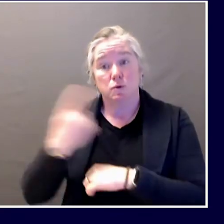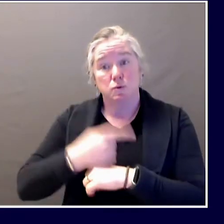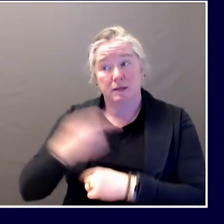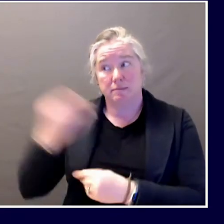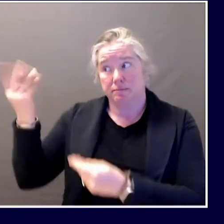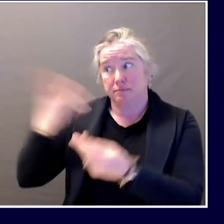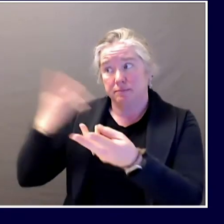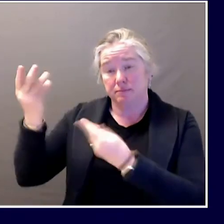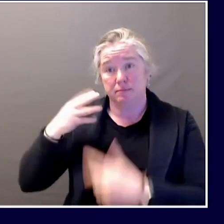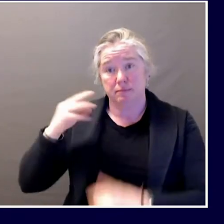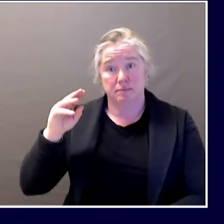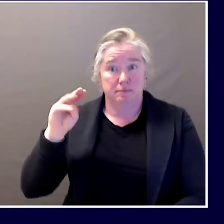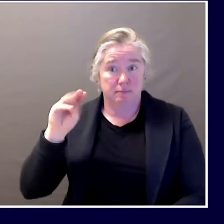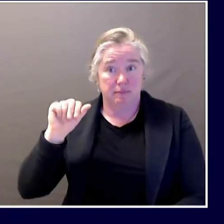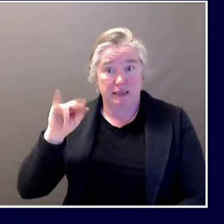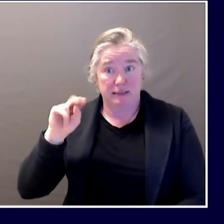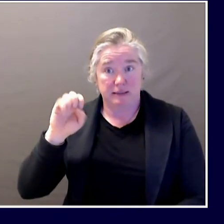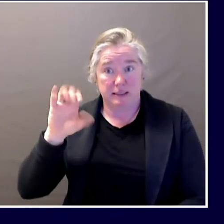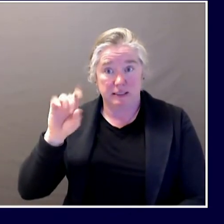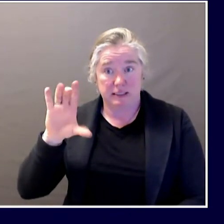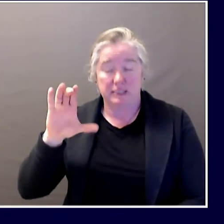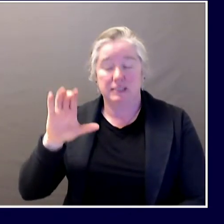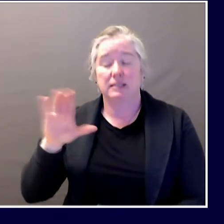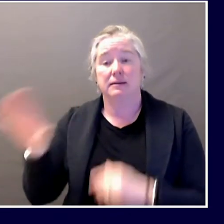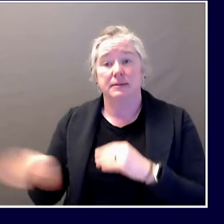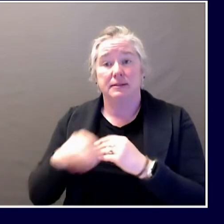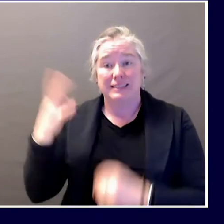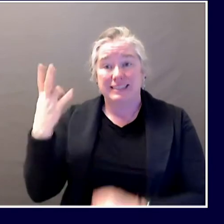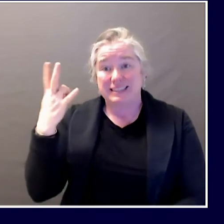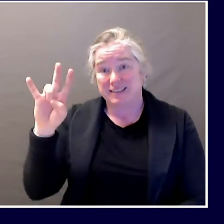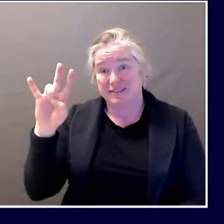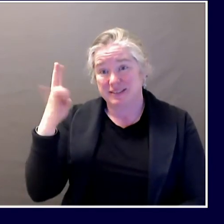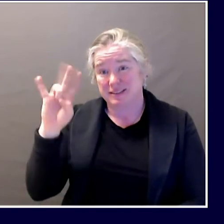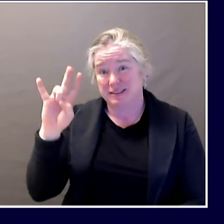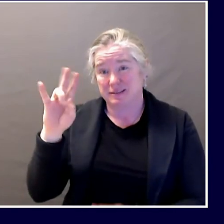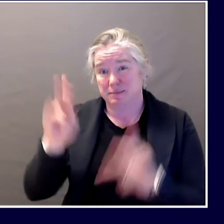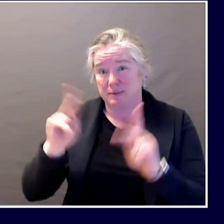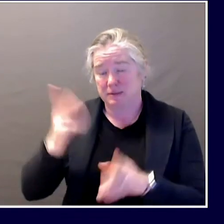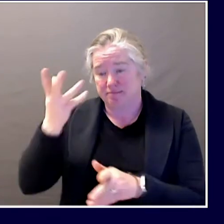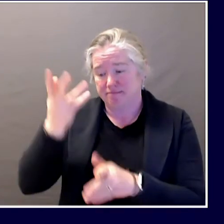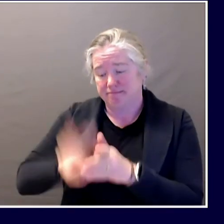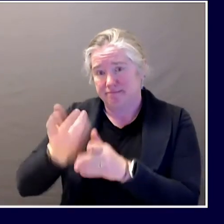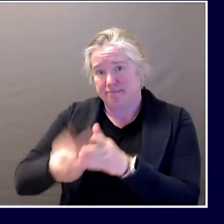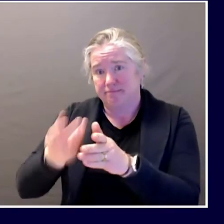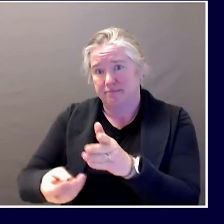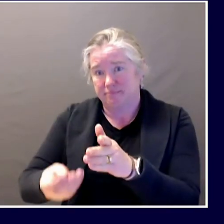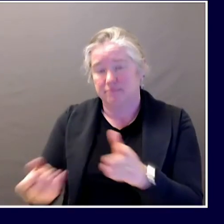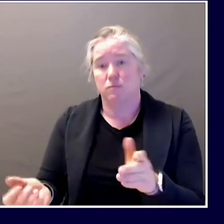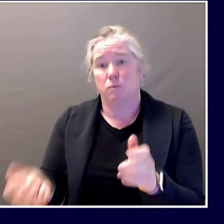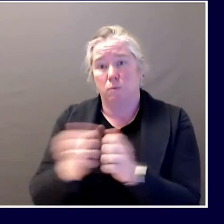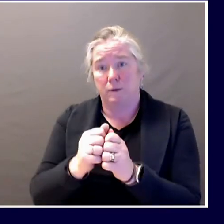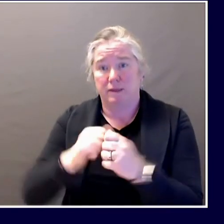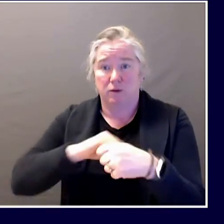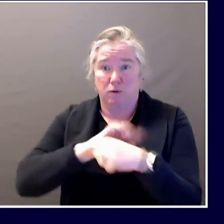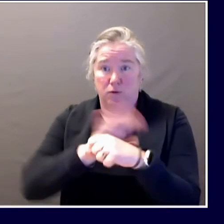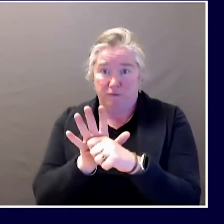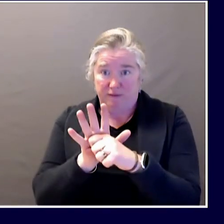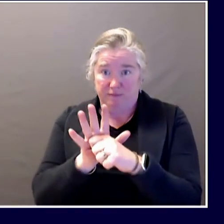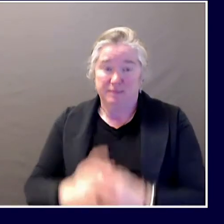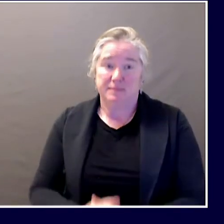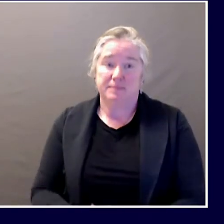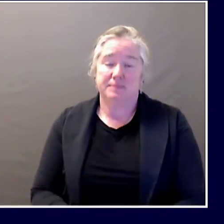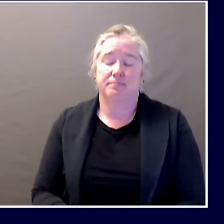currently reporting 17 additional deaths among individuals with COVID-19. Now that's a large